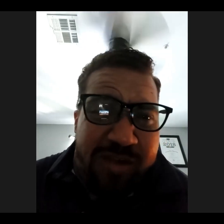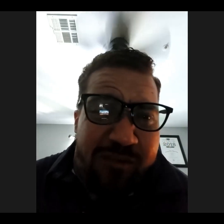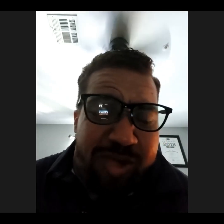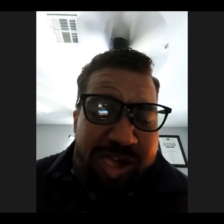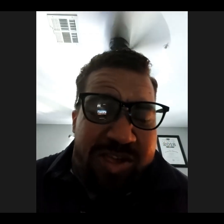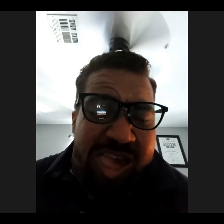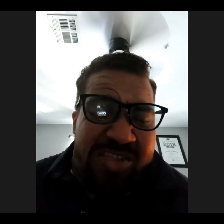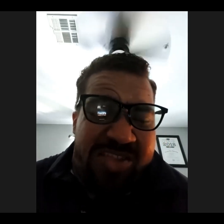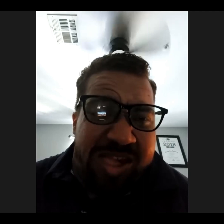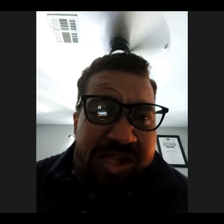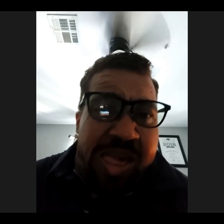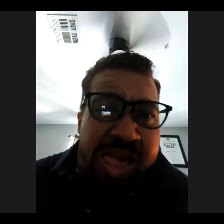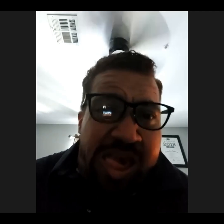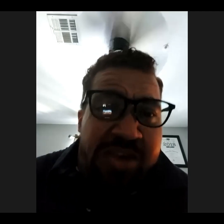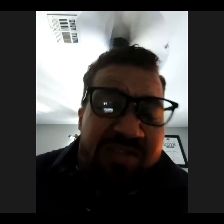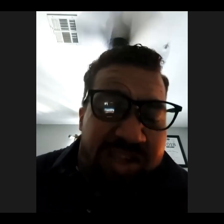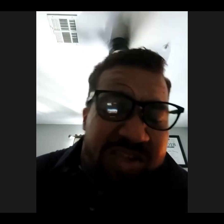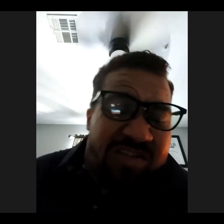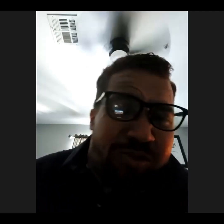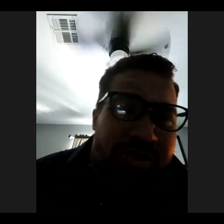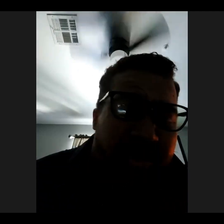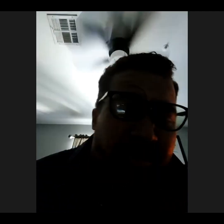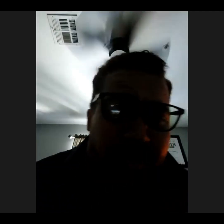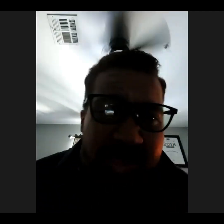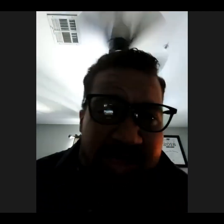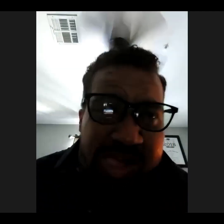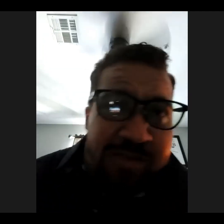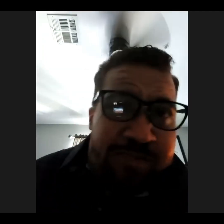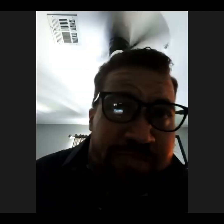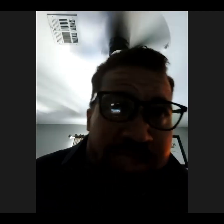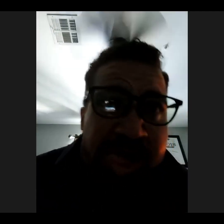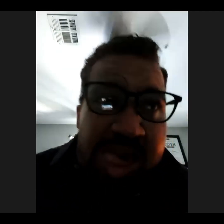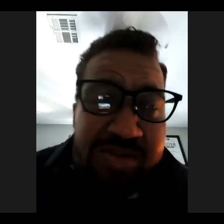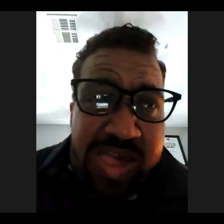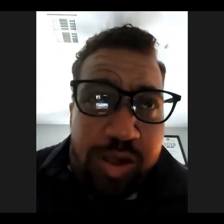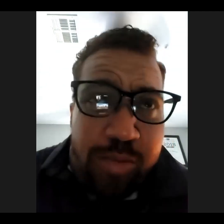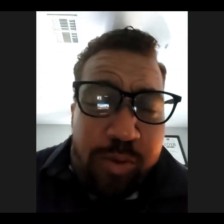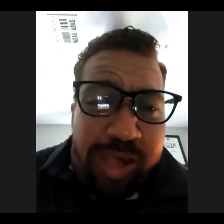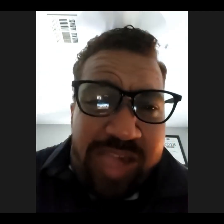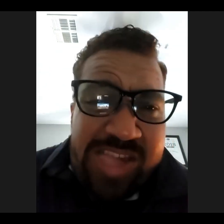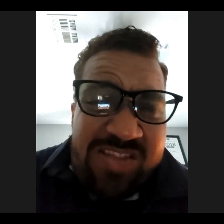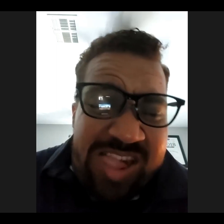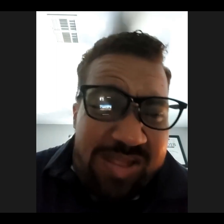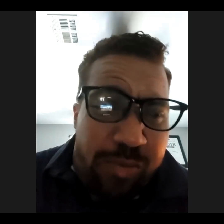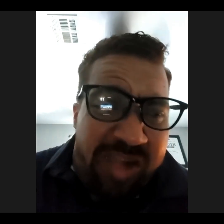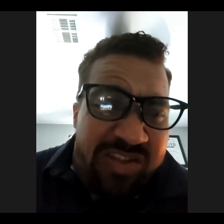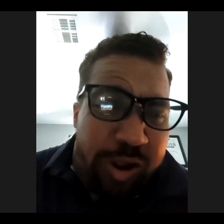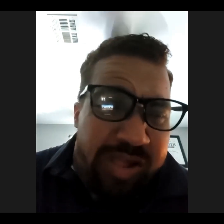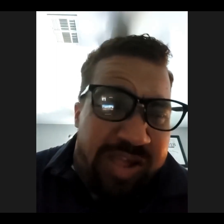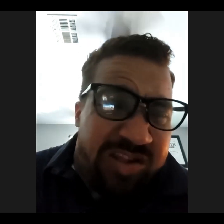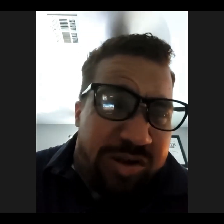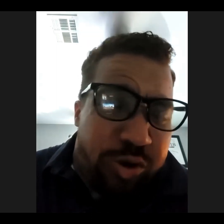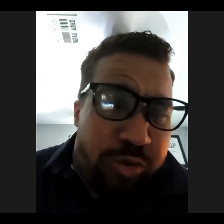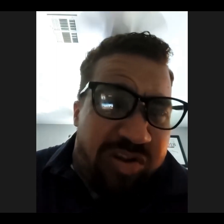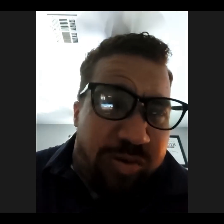benefit of being connected to the disability community. And then around 18, I